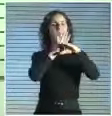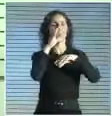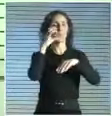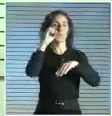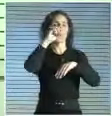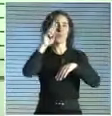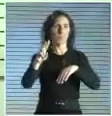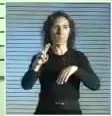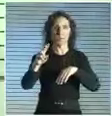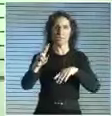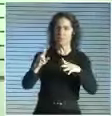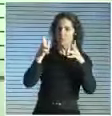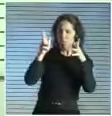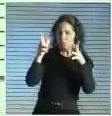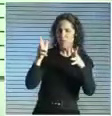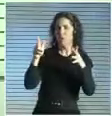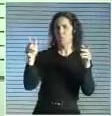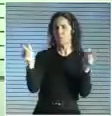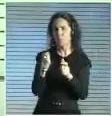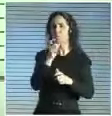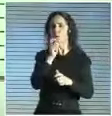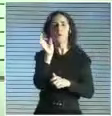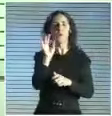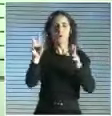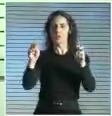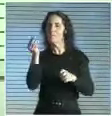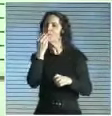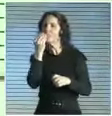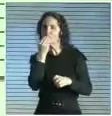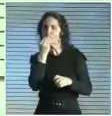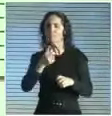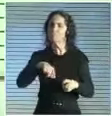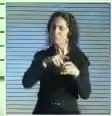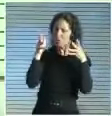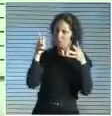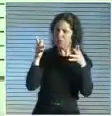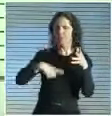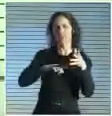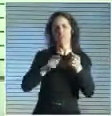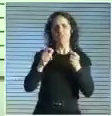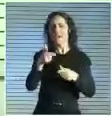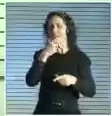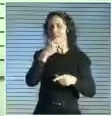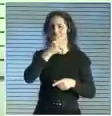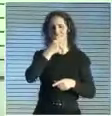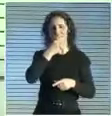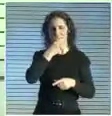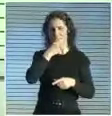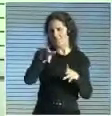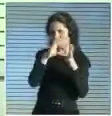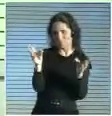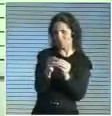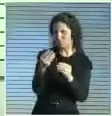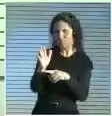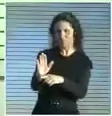the world. So we make it easy. And then lastly, I would like to talk about what we do with talent, because our industry is a fantastic